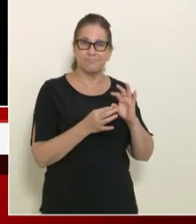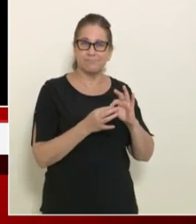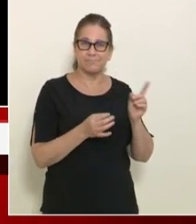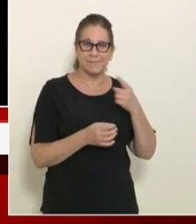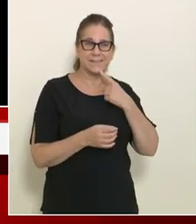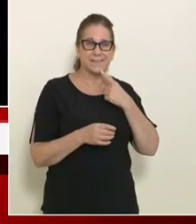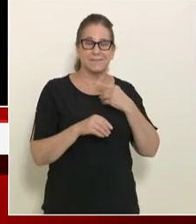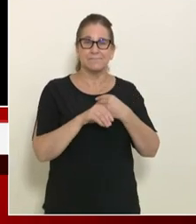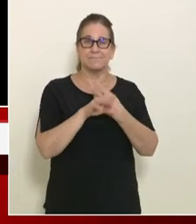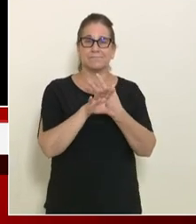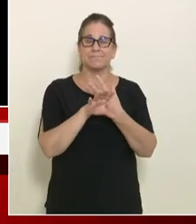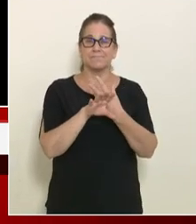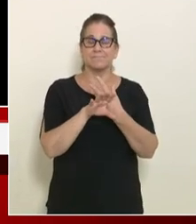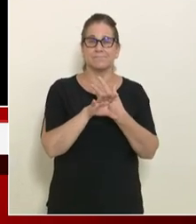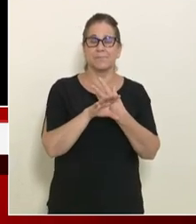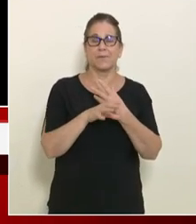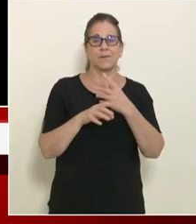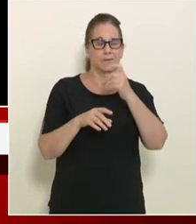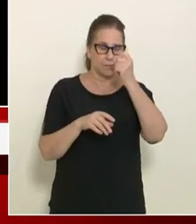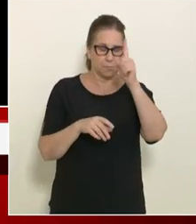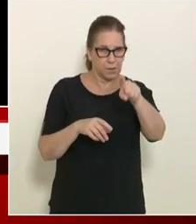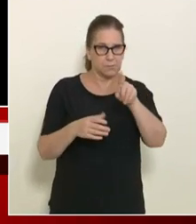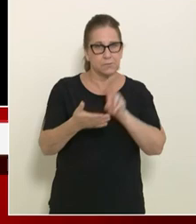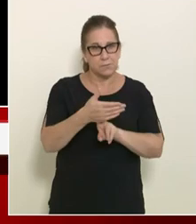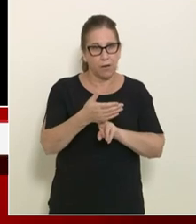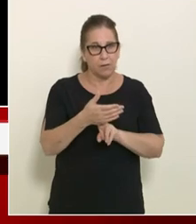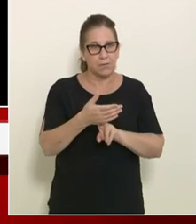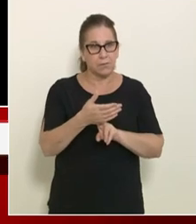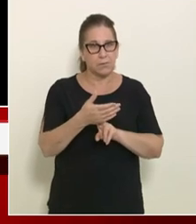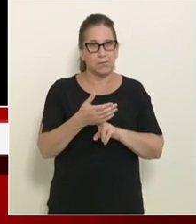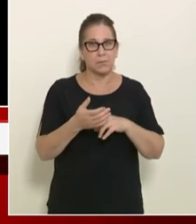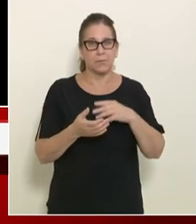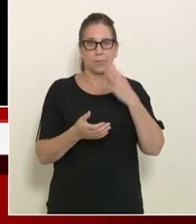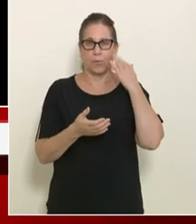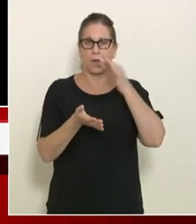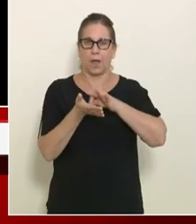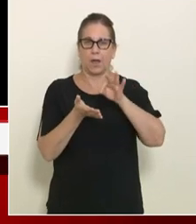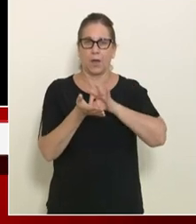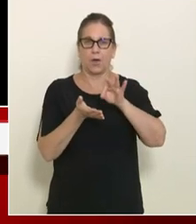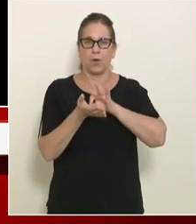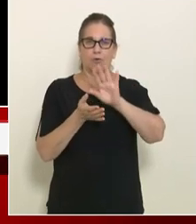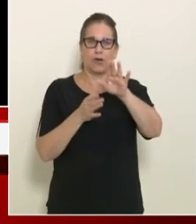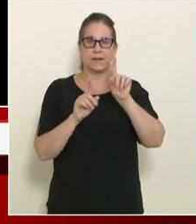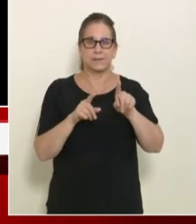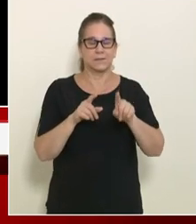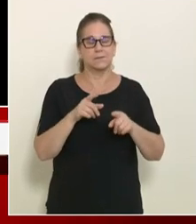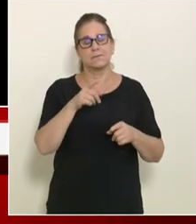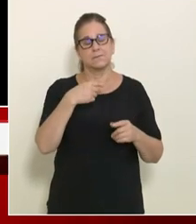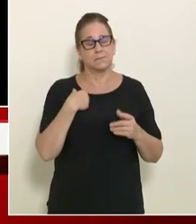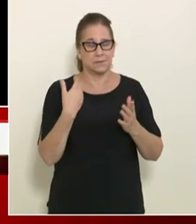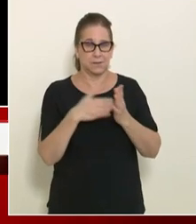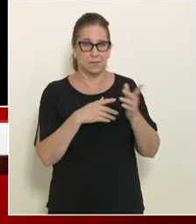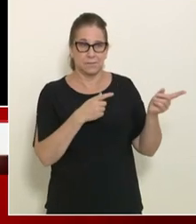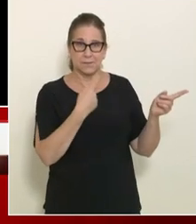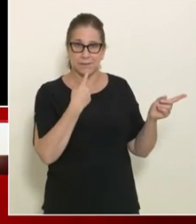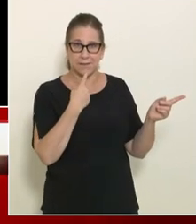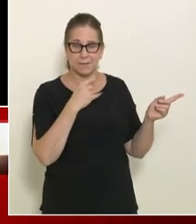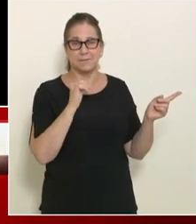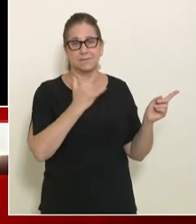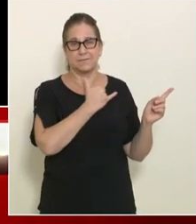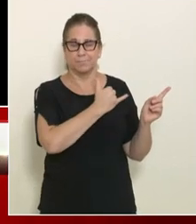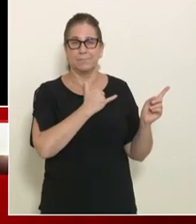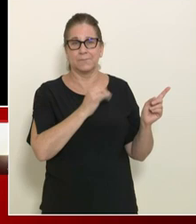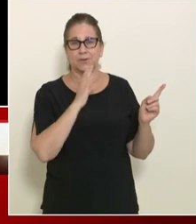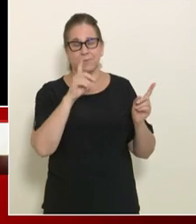same enrollment process that you have gone through every single year in order to successfully establish relationship and contact with your school.